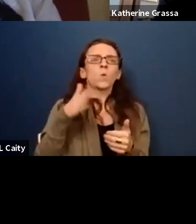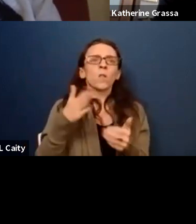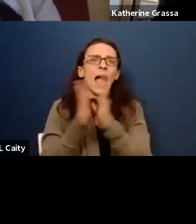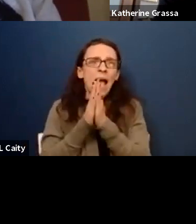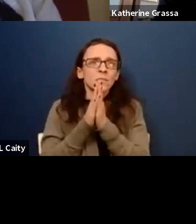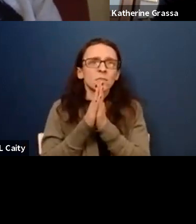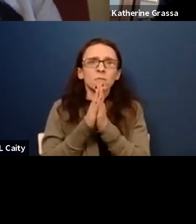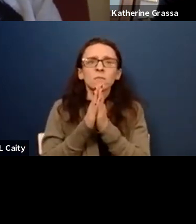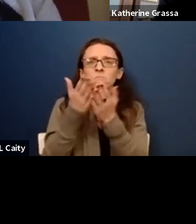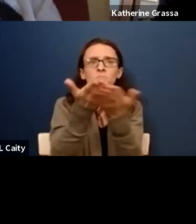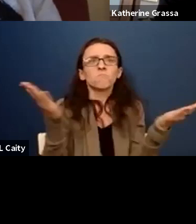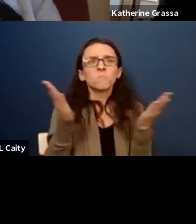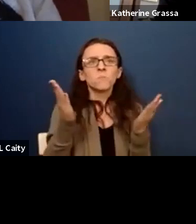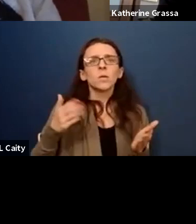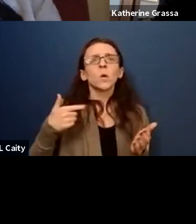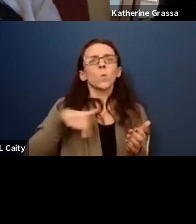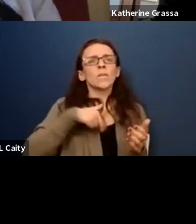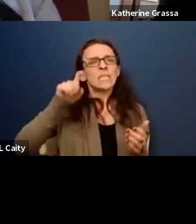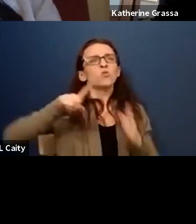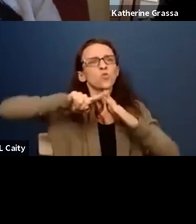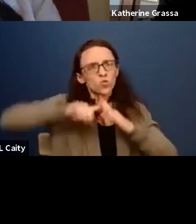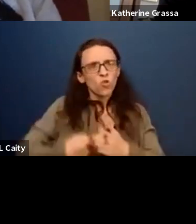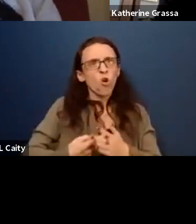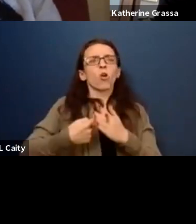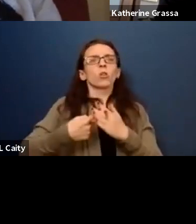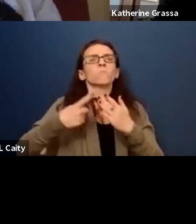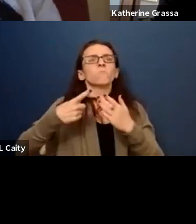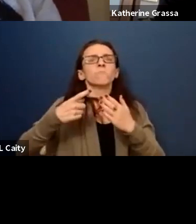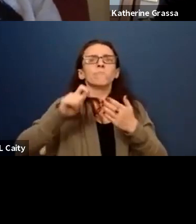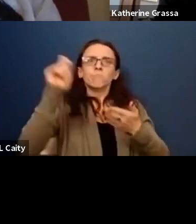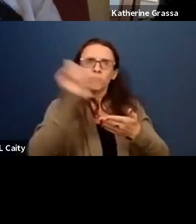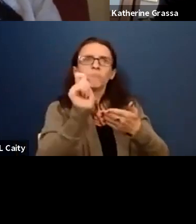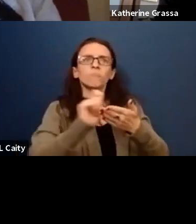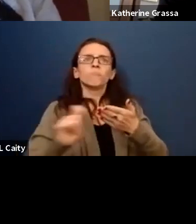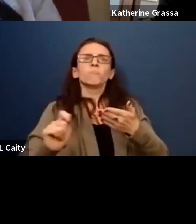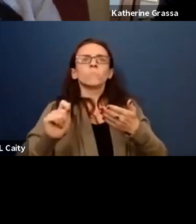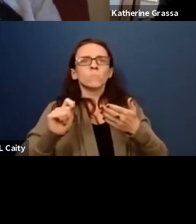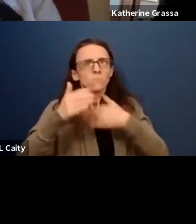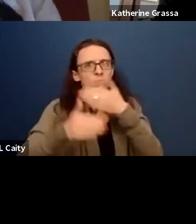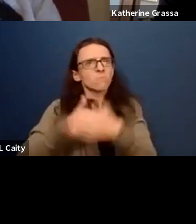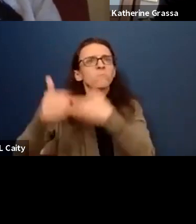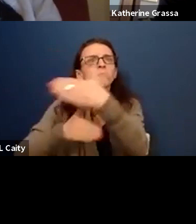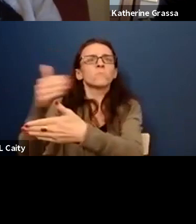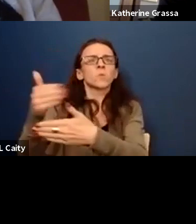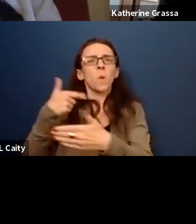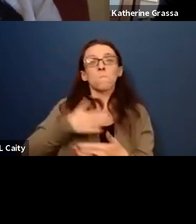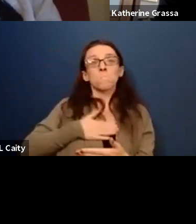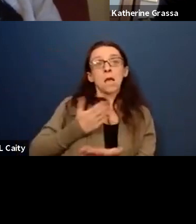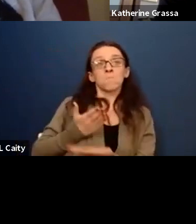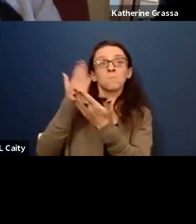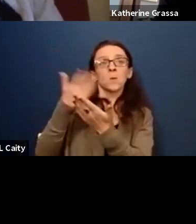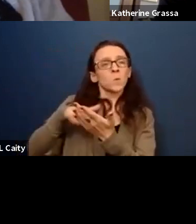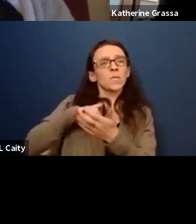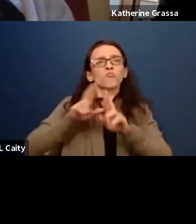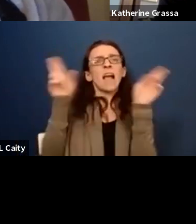to put it on paper. Like, let's do that for Tuesday, so that we